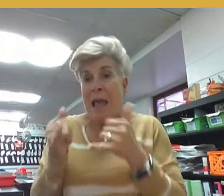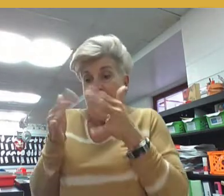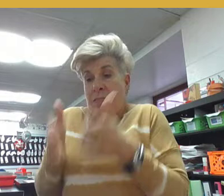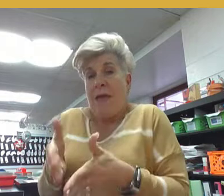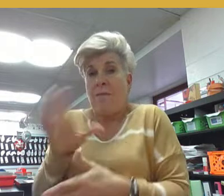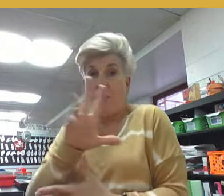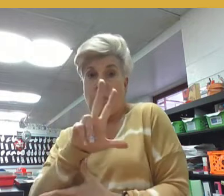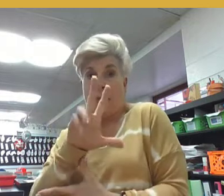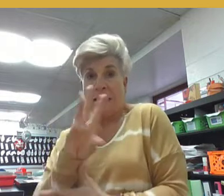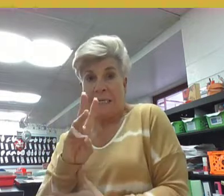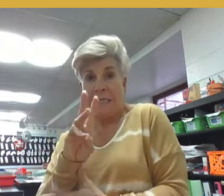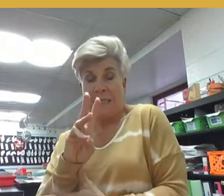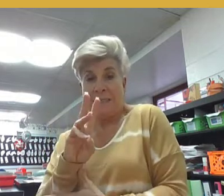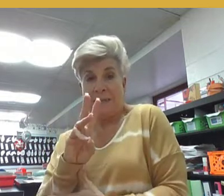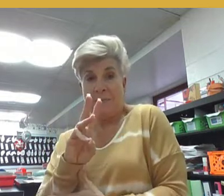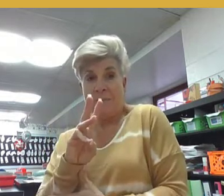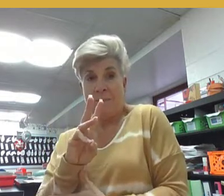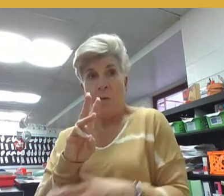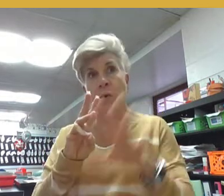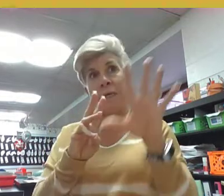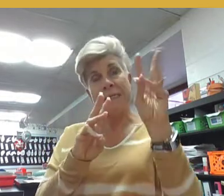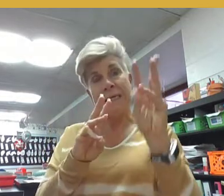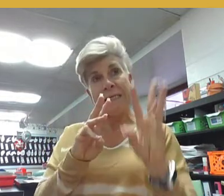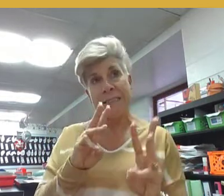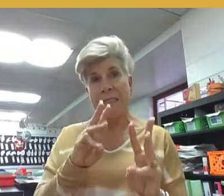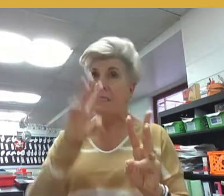That gives us 3 sixths.